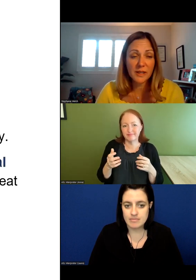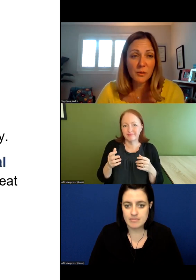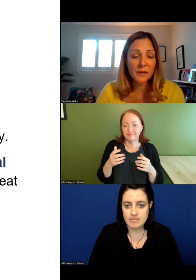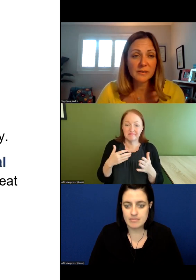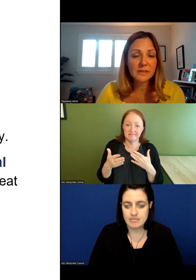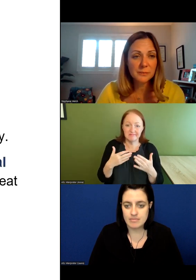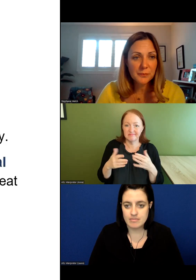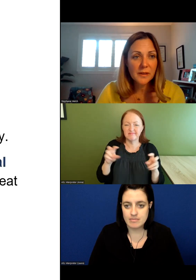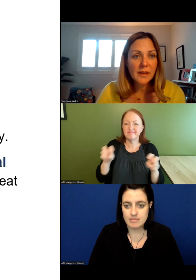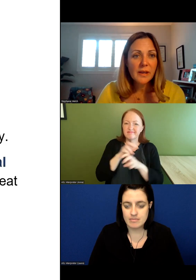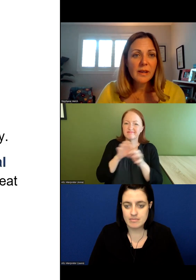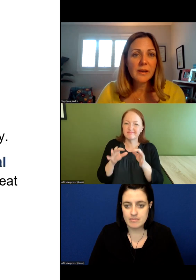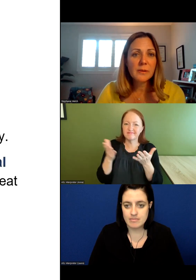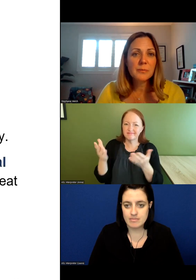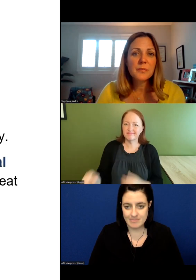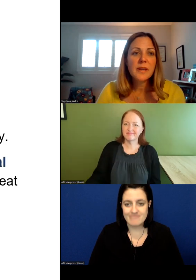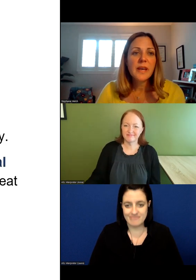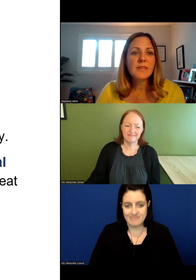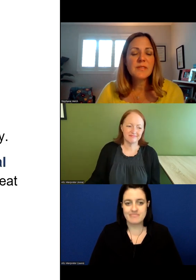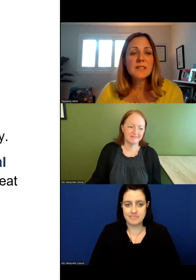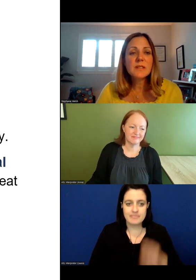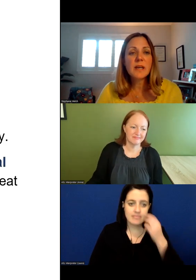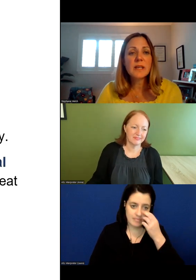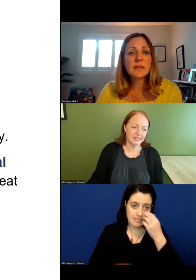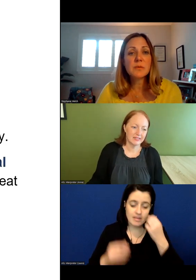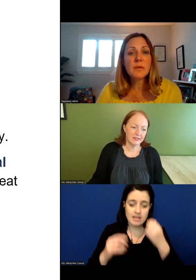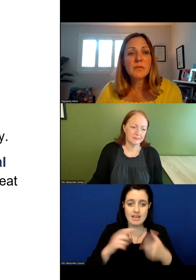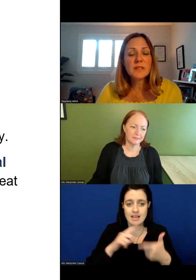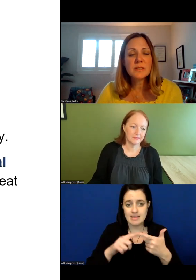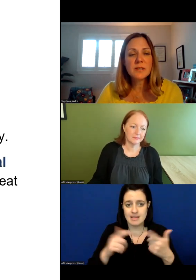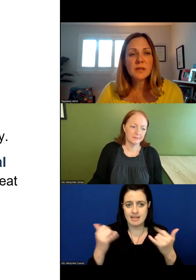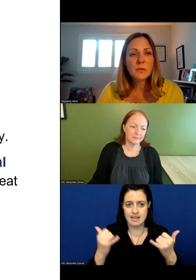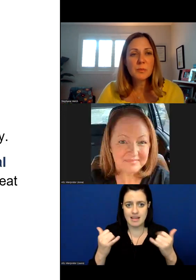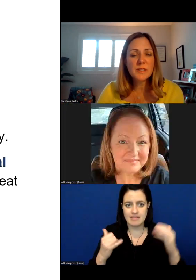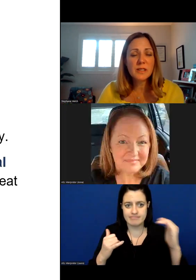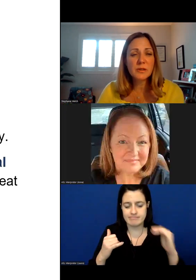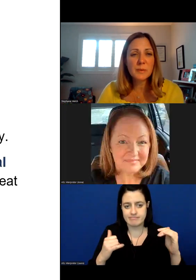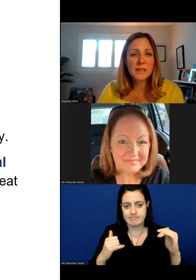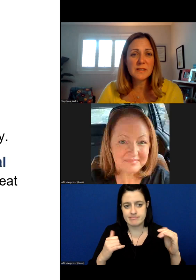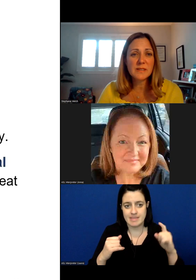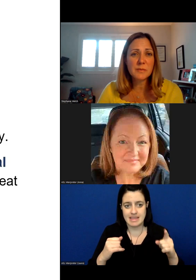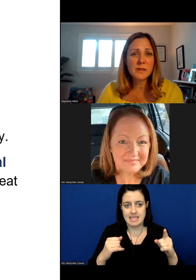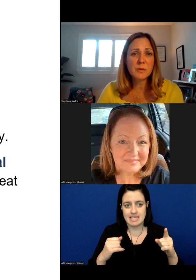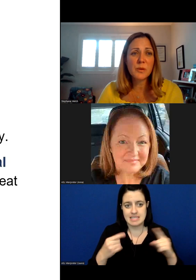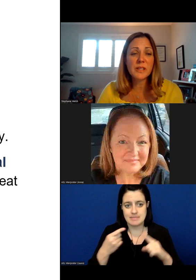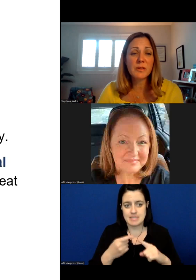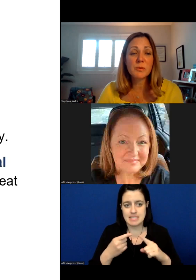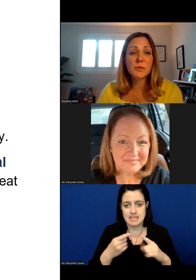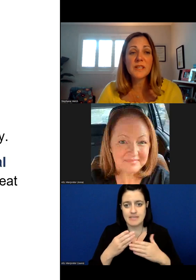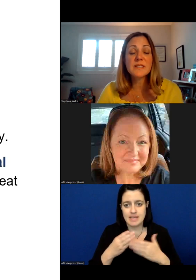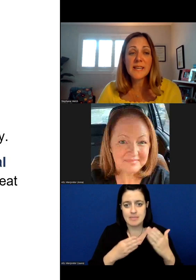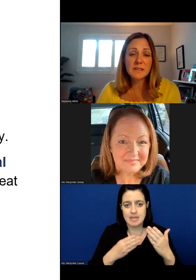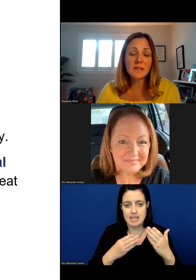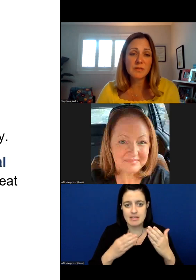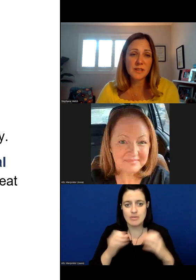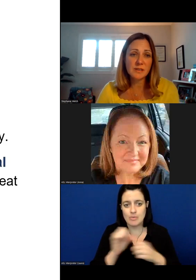Regardless of care court. And then this particular piece is something that we're working through.